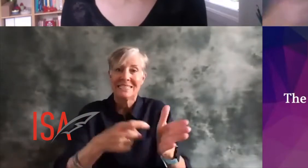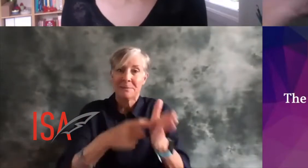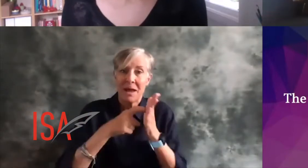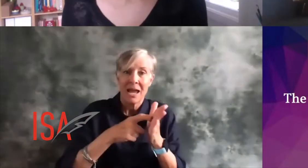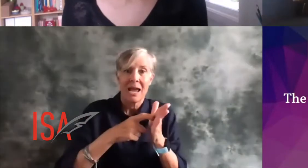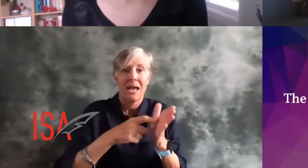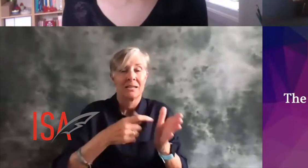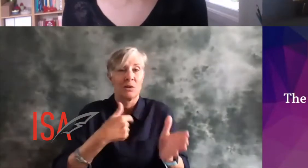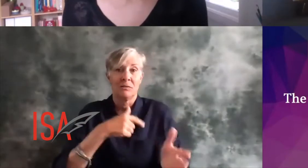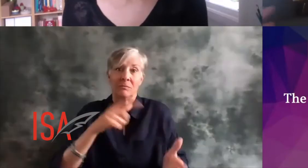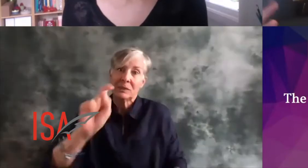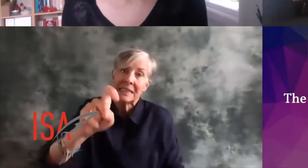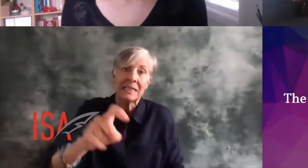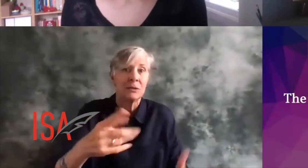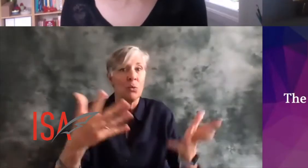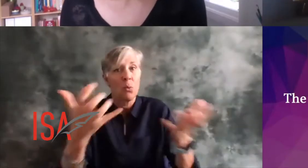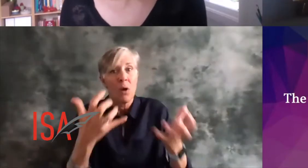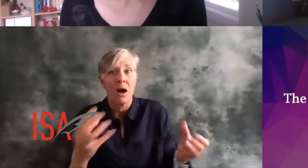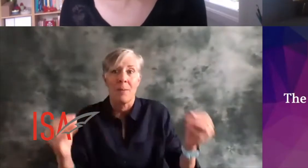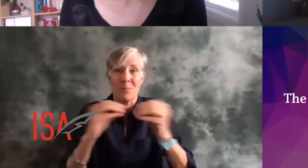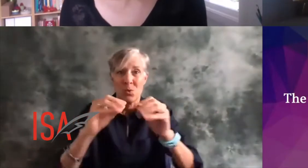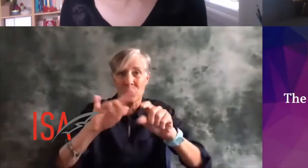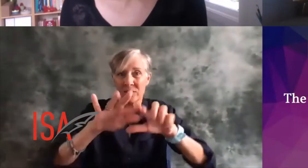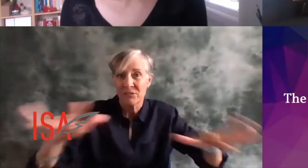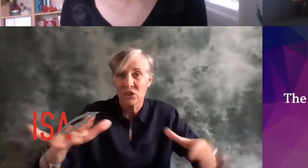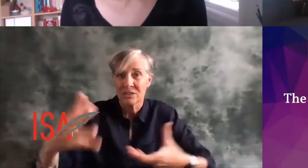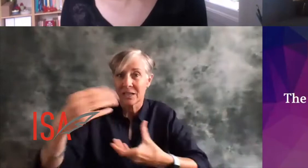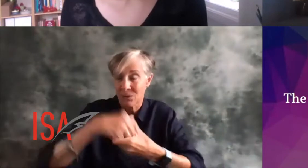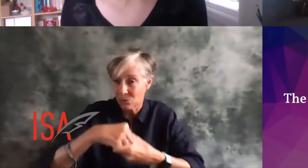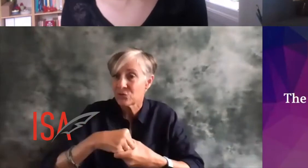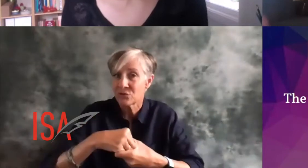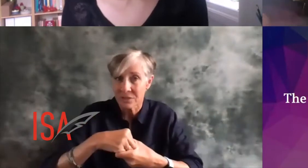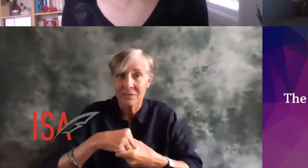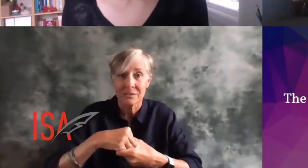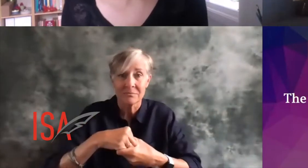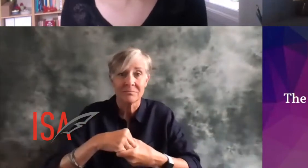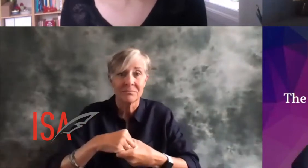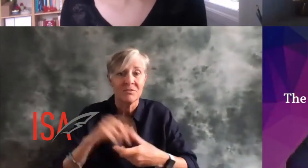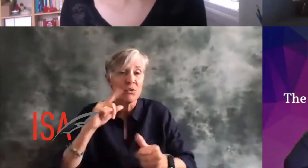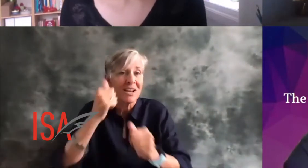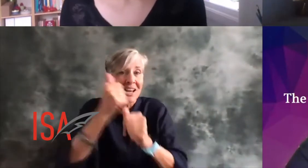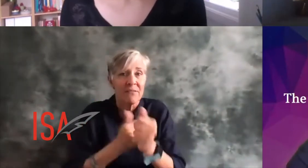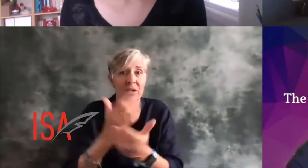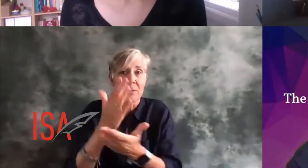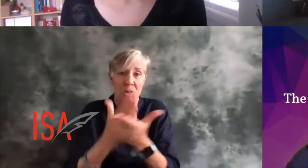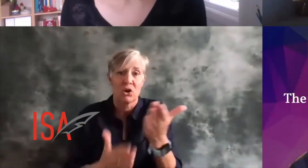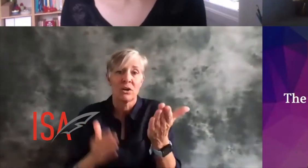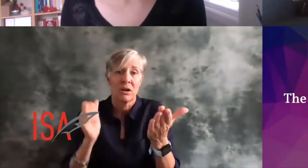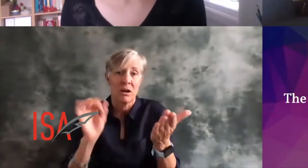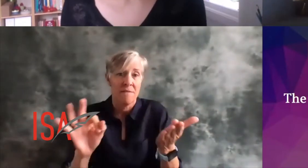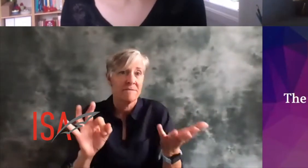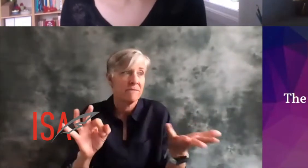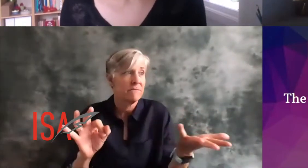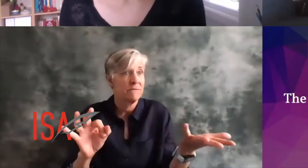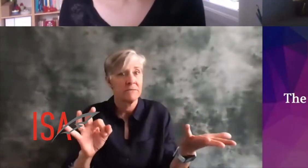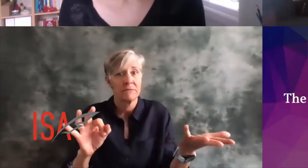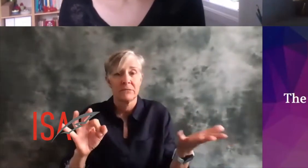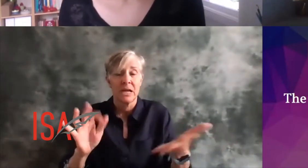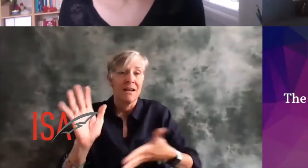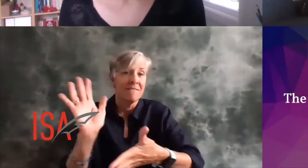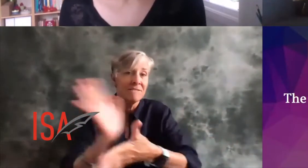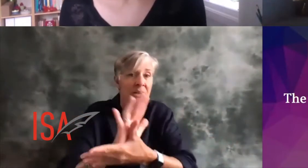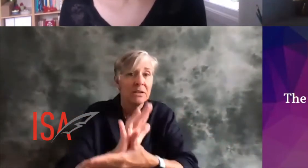need and want for more diversity and inclusion in every aspect of